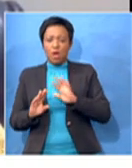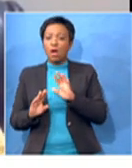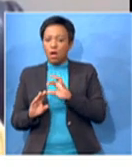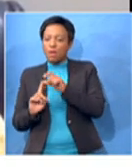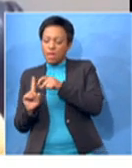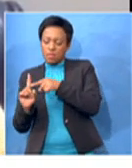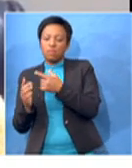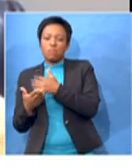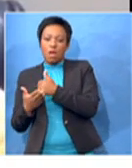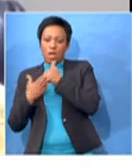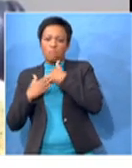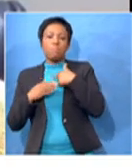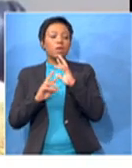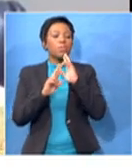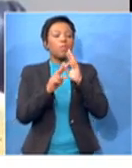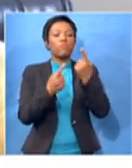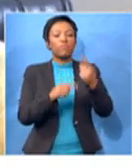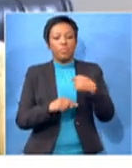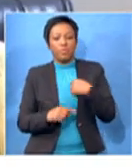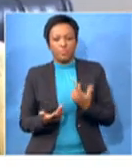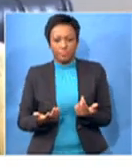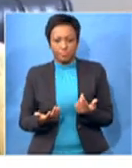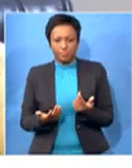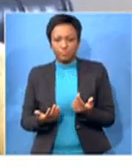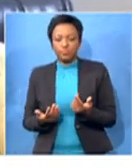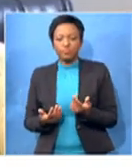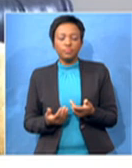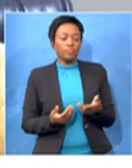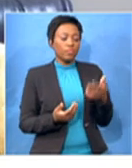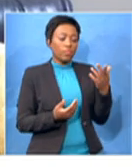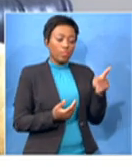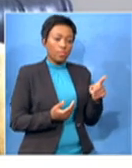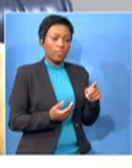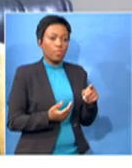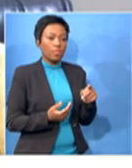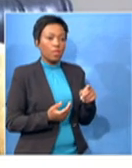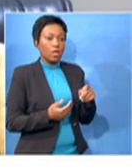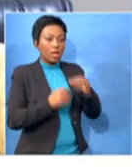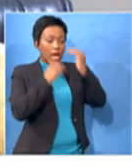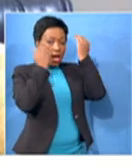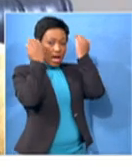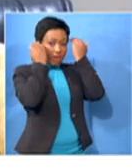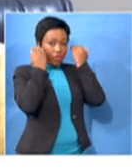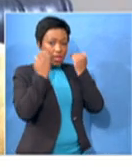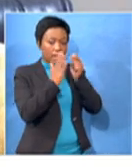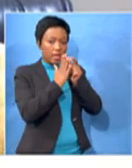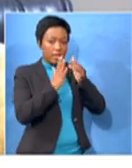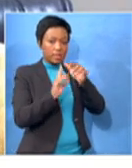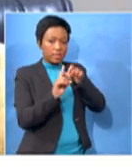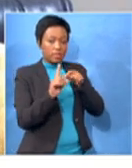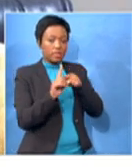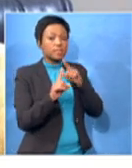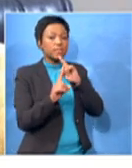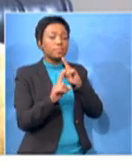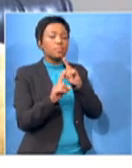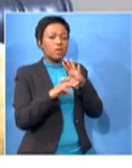survivor and the victim of violence. Okay, and with this bill, Advocate, you can also apply for protection orders online to